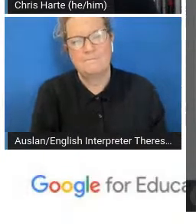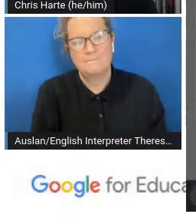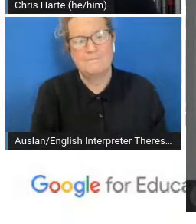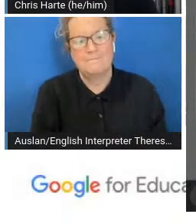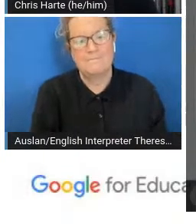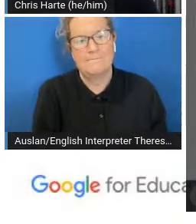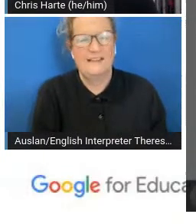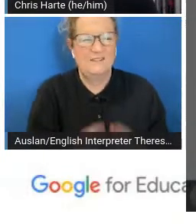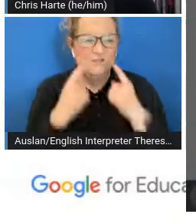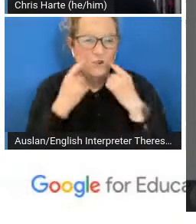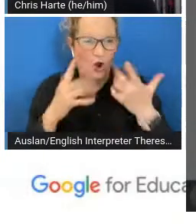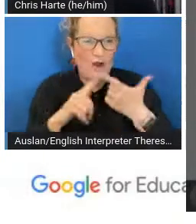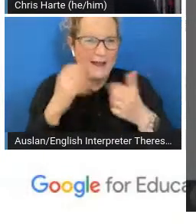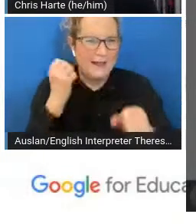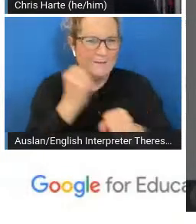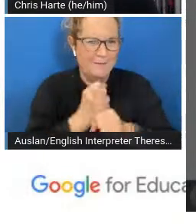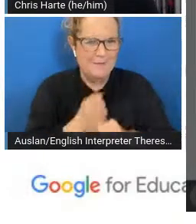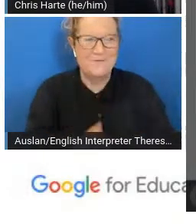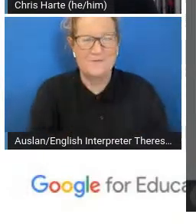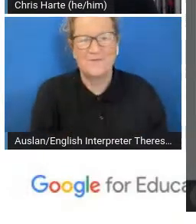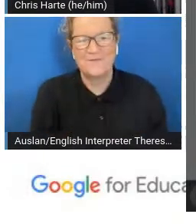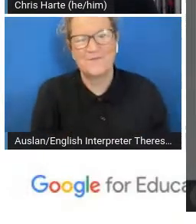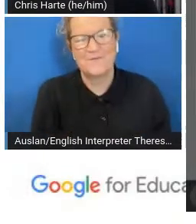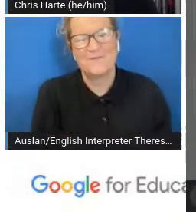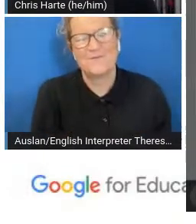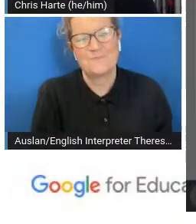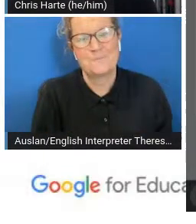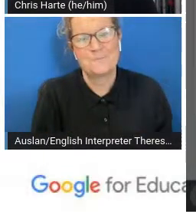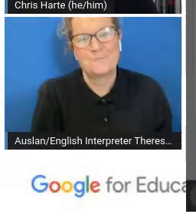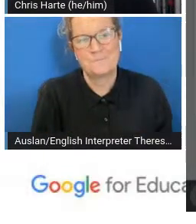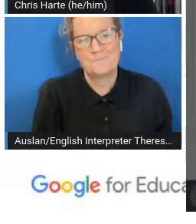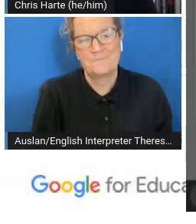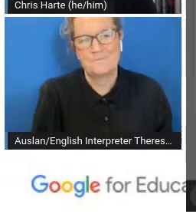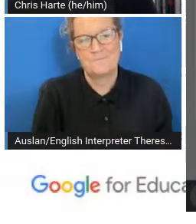of your site. Easy to navigate.